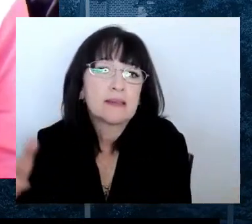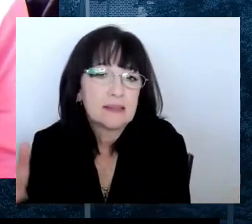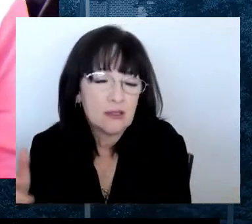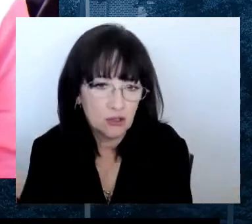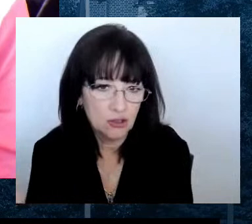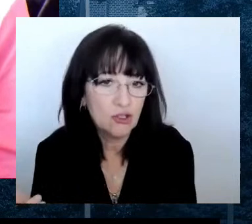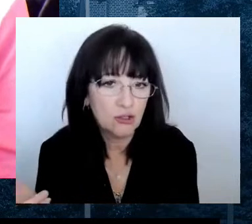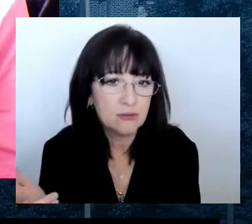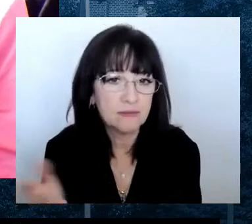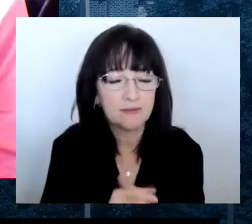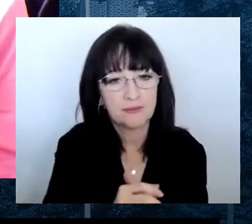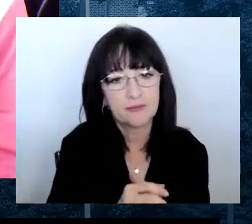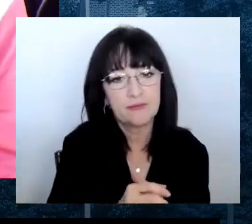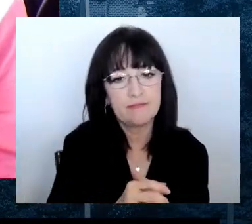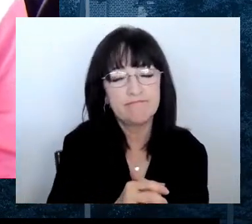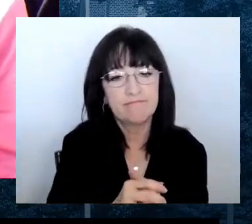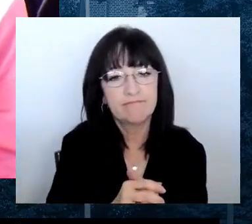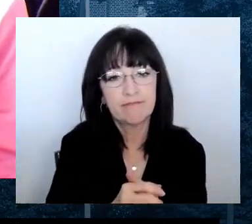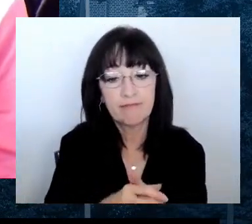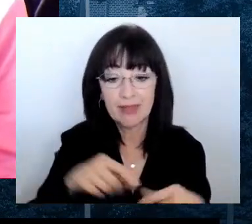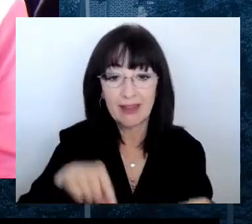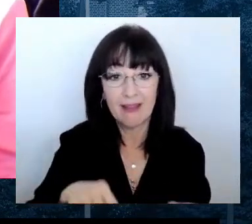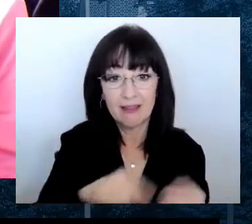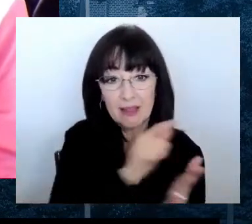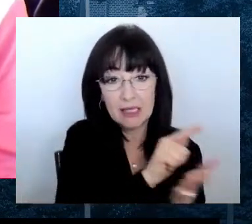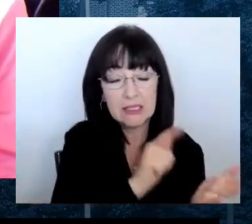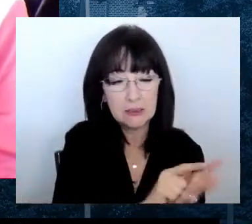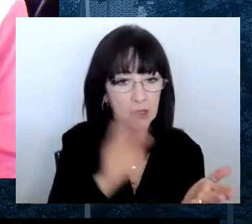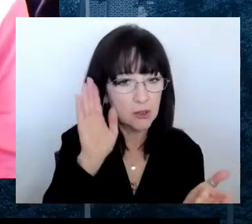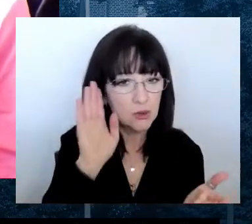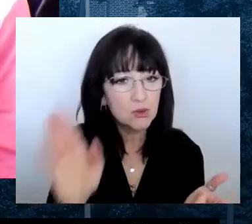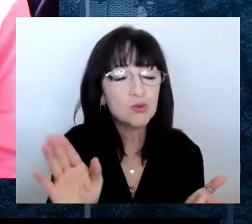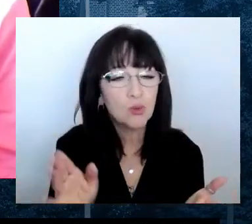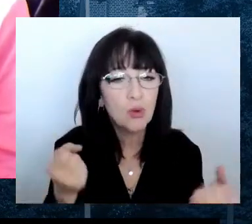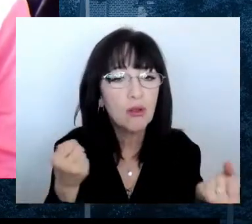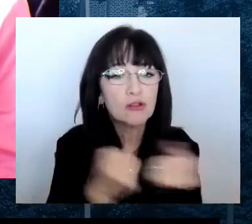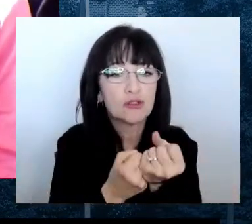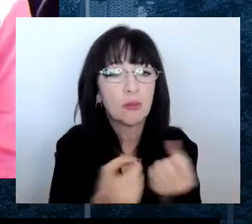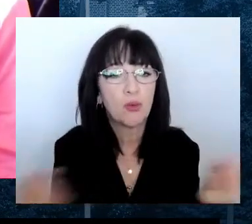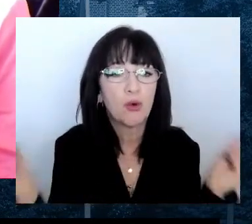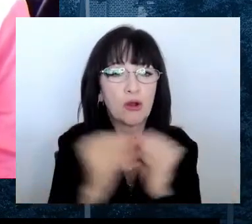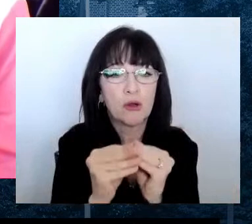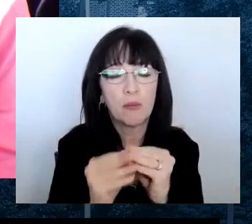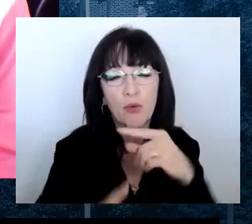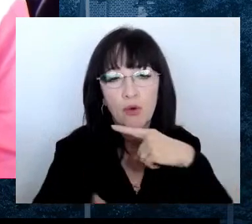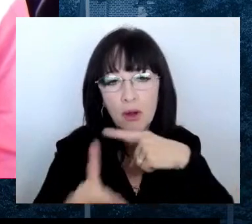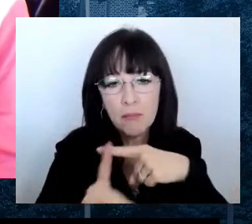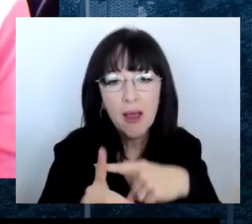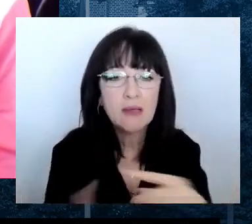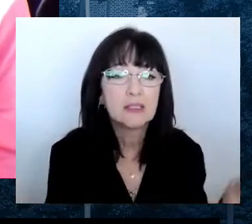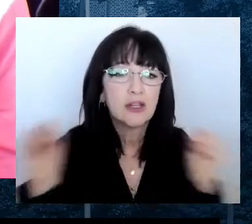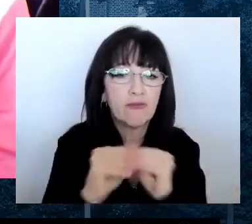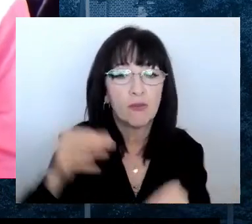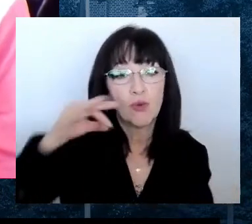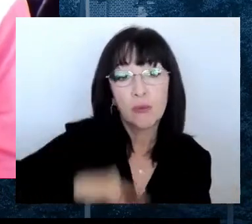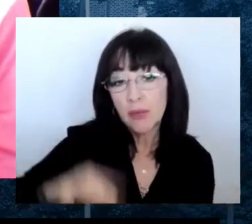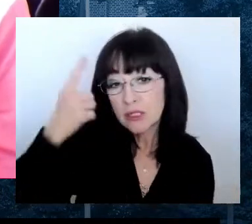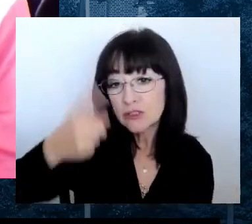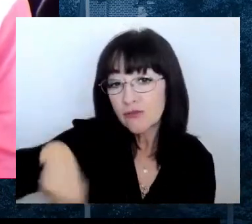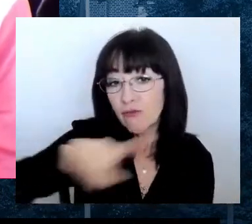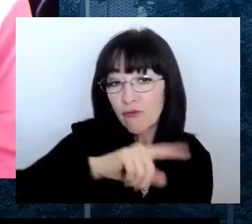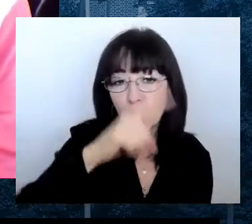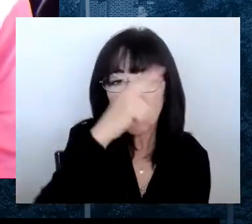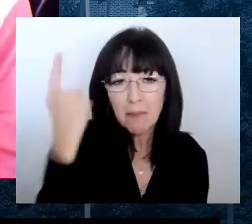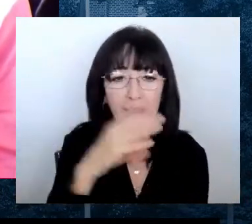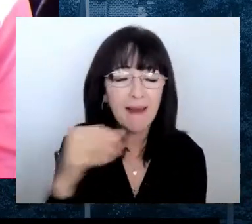This bill will have positive impacts on reducing inequities for Delawareans who need it most, especially Black and Hispanic Delawareans